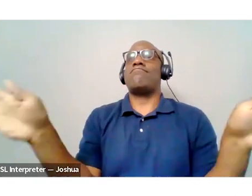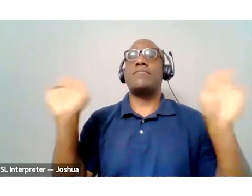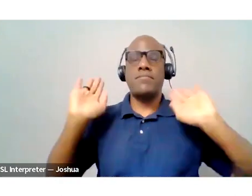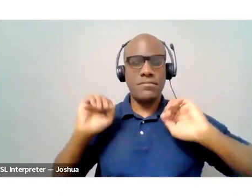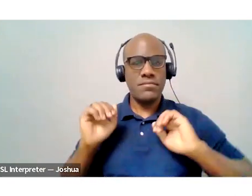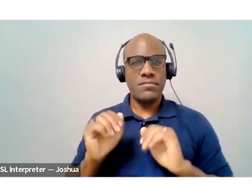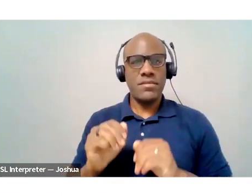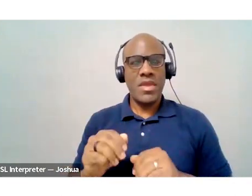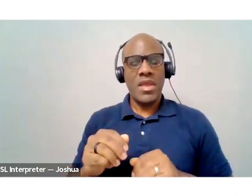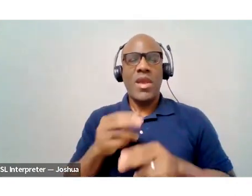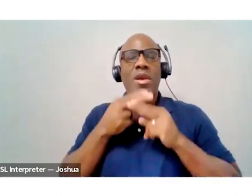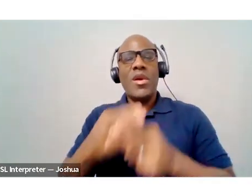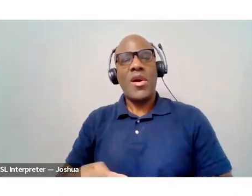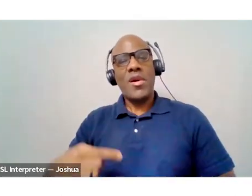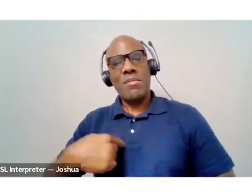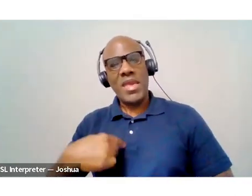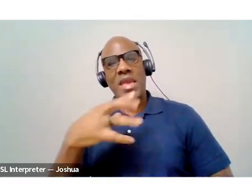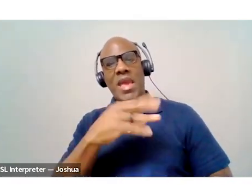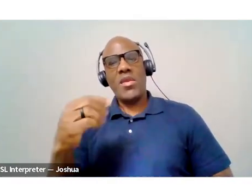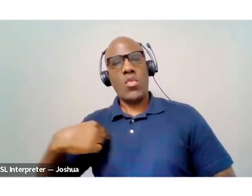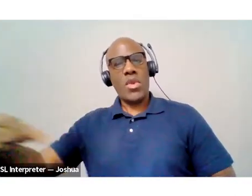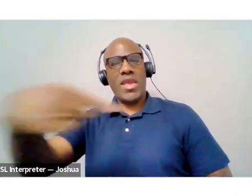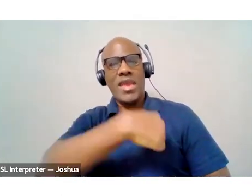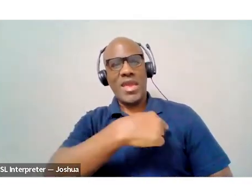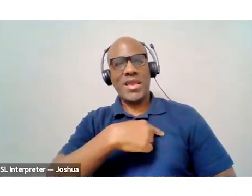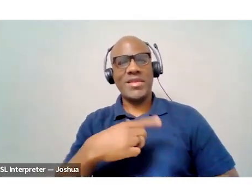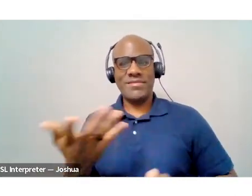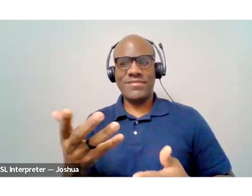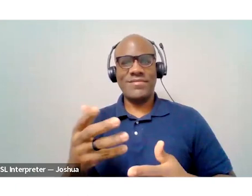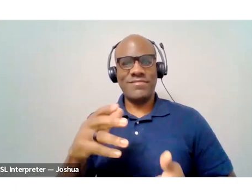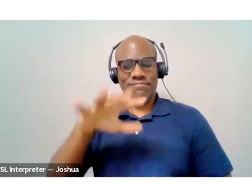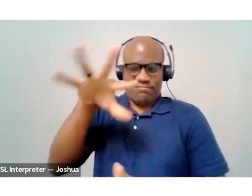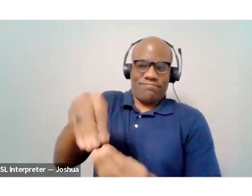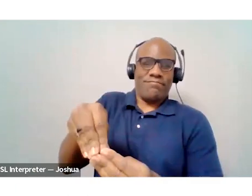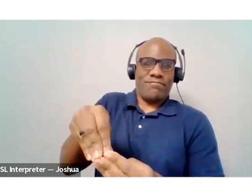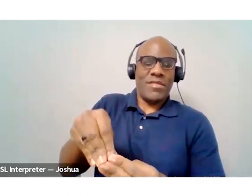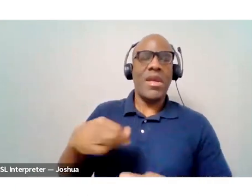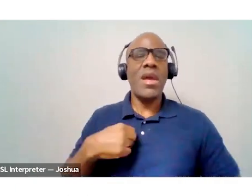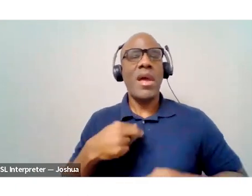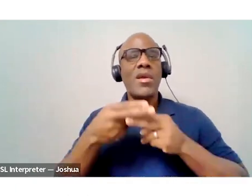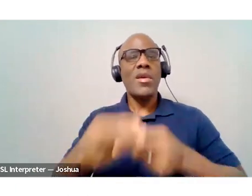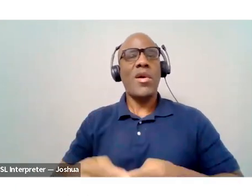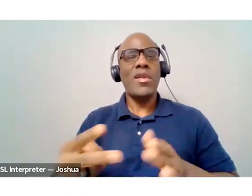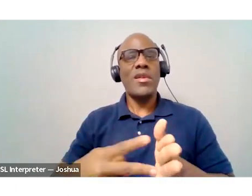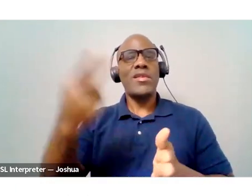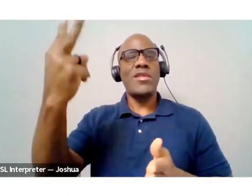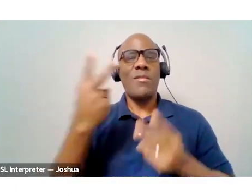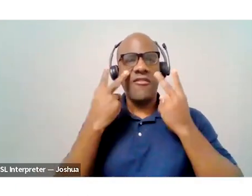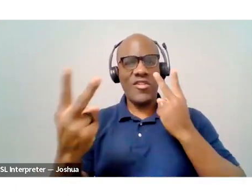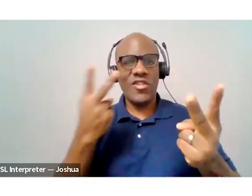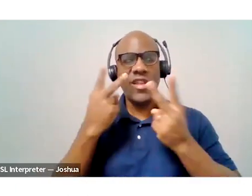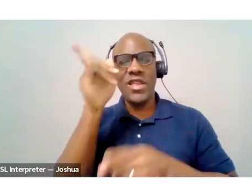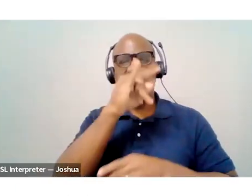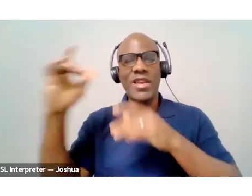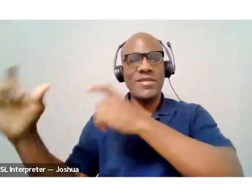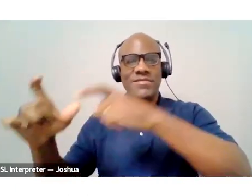that I call dual vision, because I imagine that we put on the glasses of seeing with those lenses. And it's almost